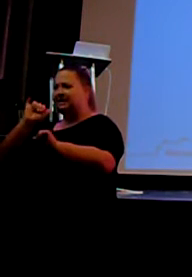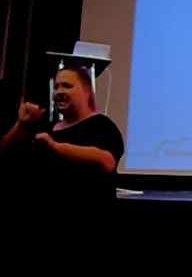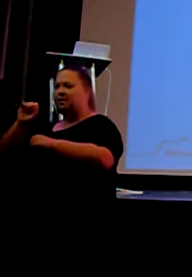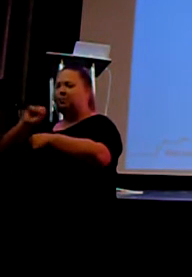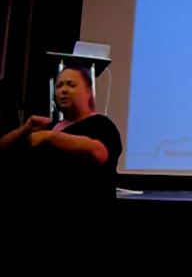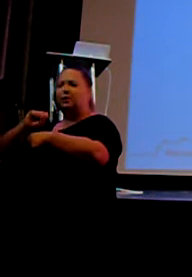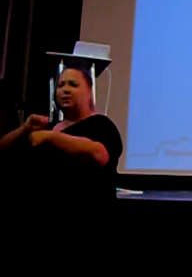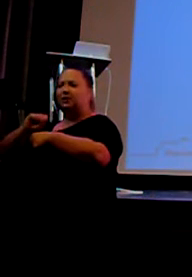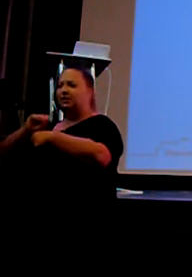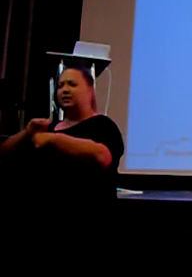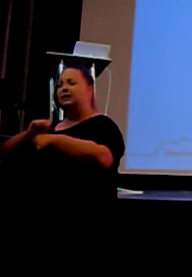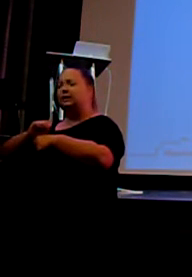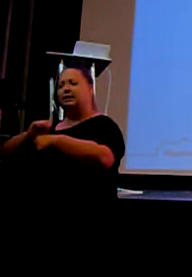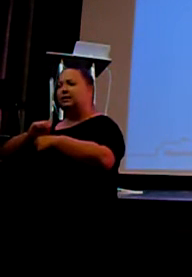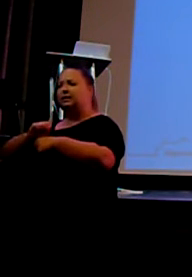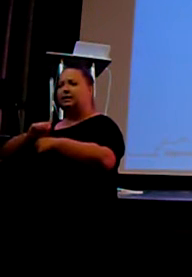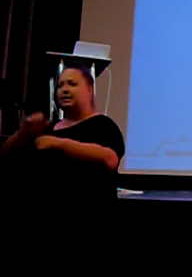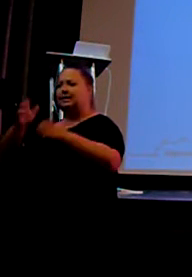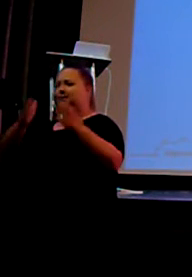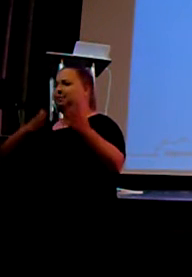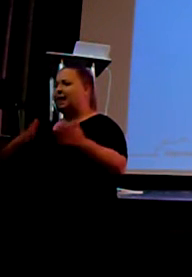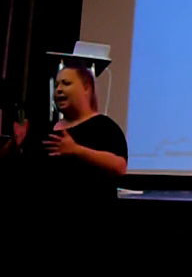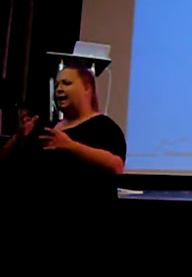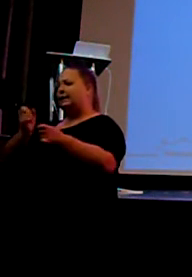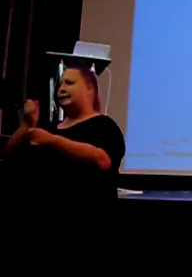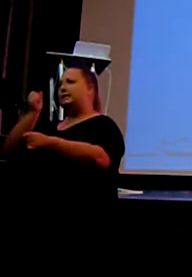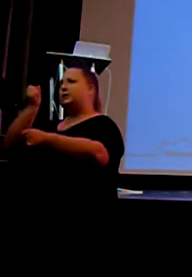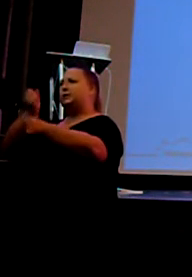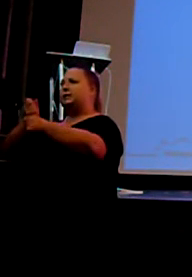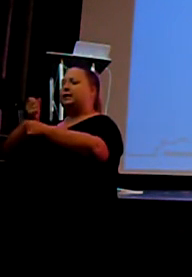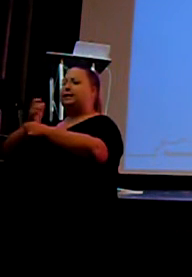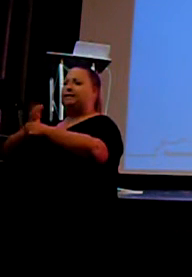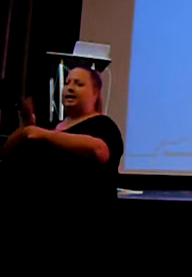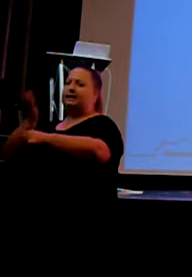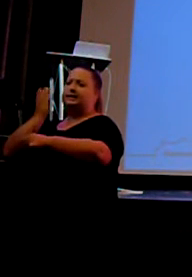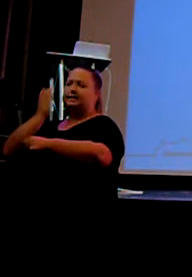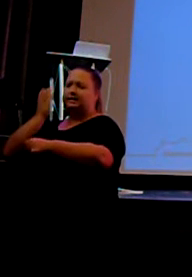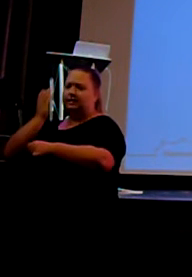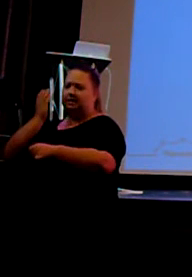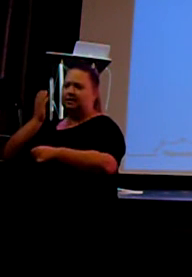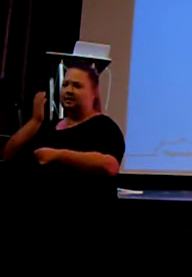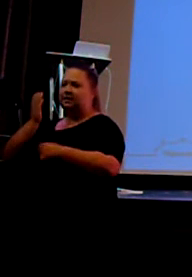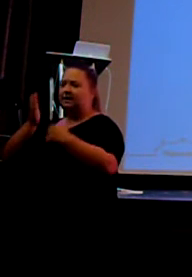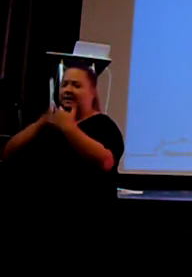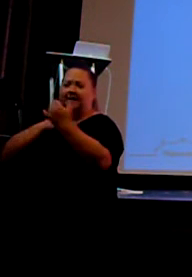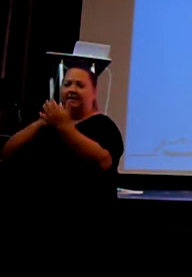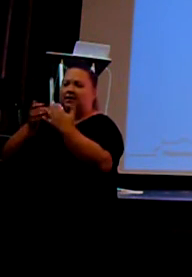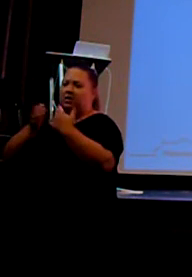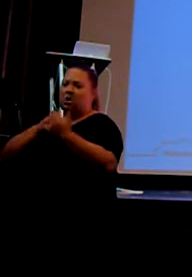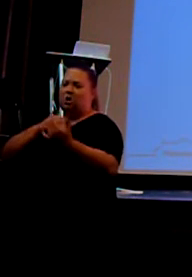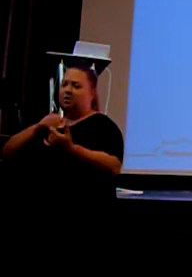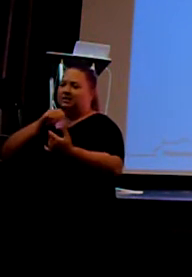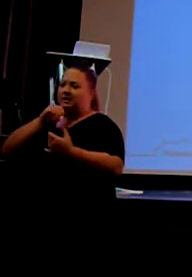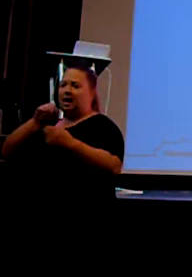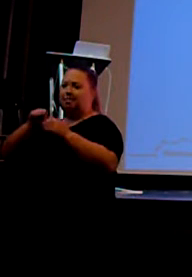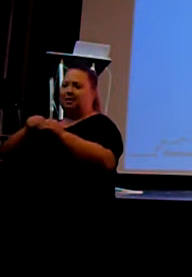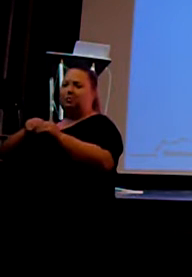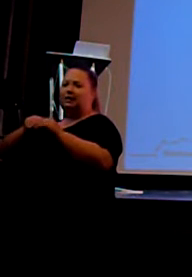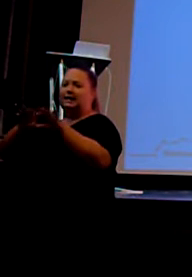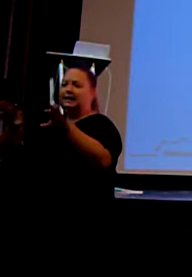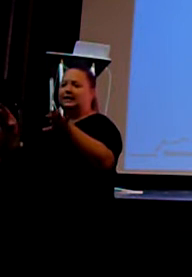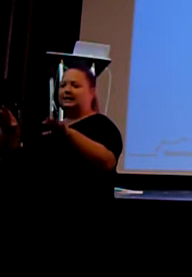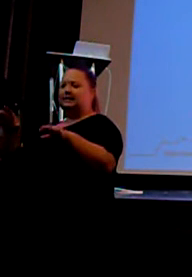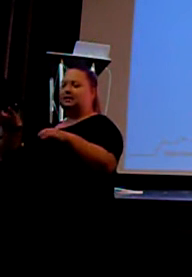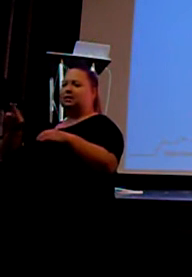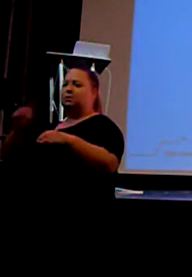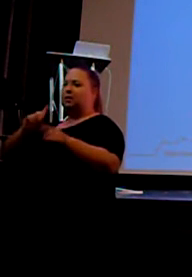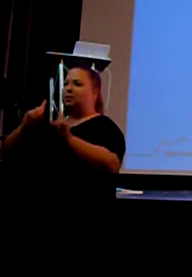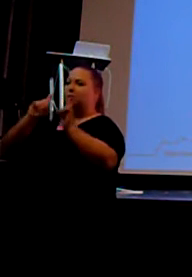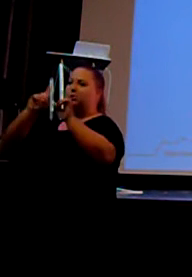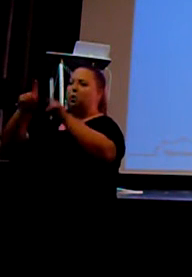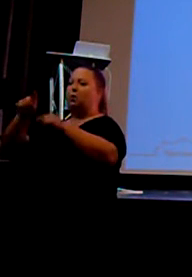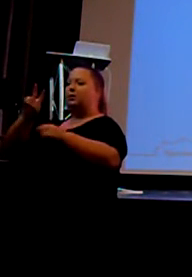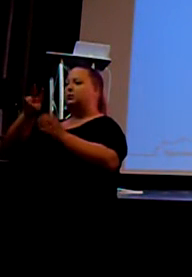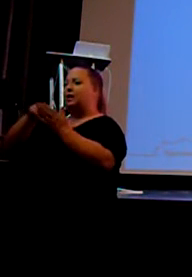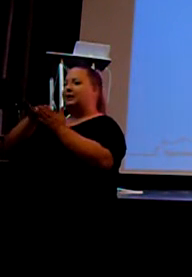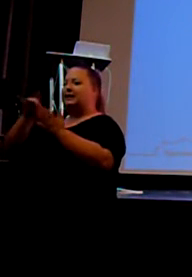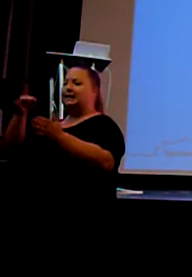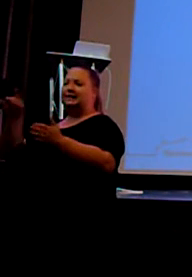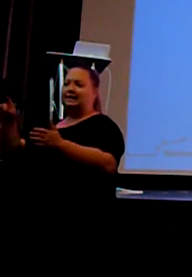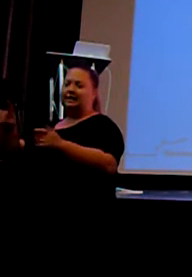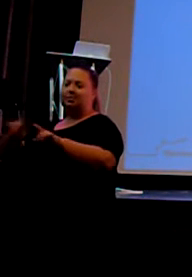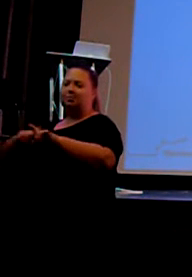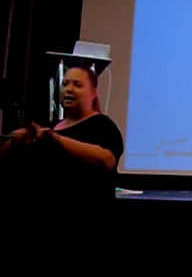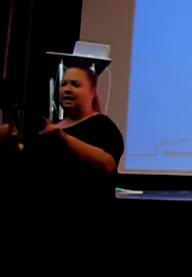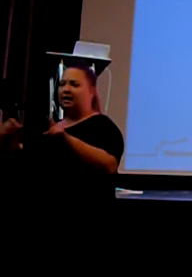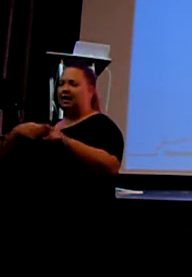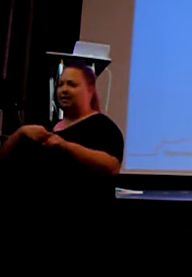No, it's planned years and years in advance. Even though it has not been released where we will go in 2018, I'm sure that